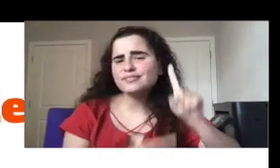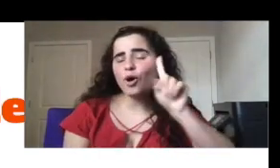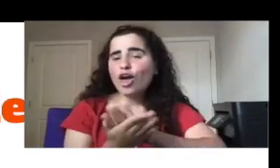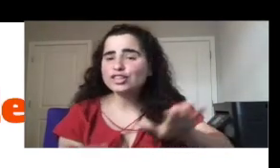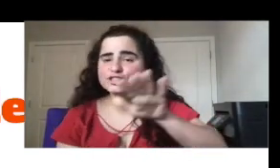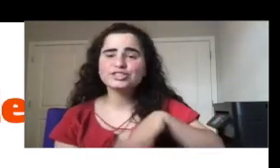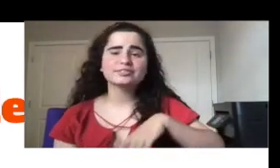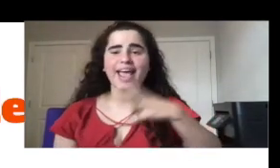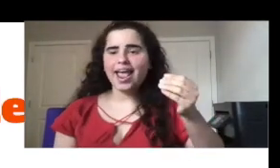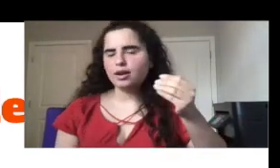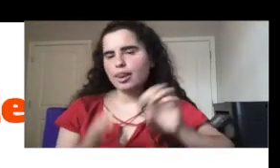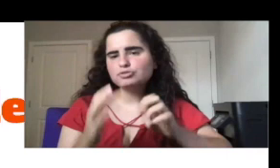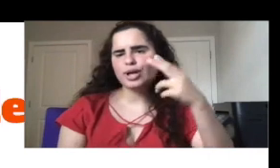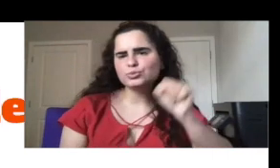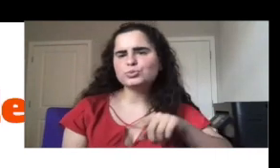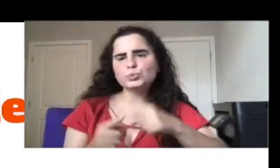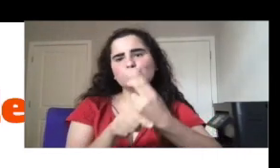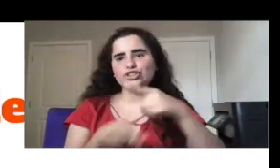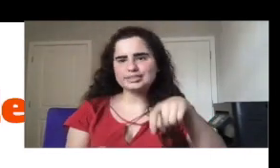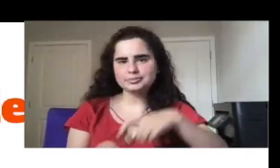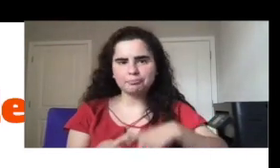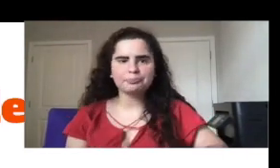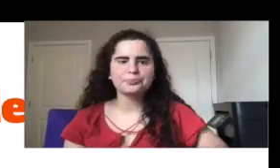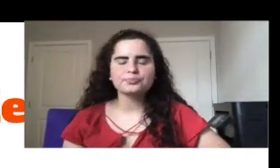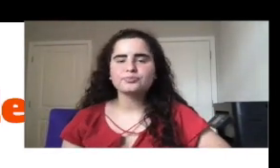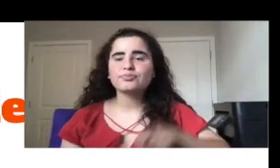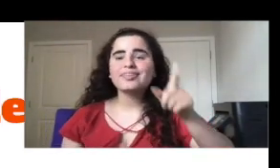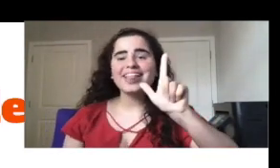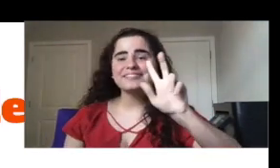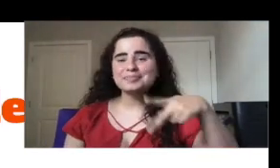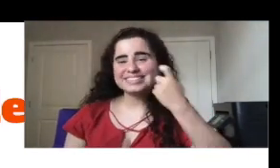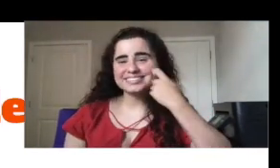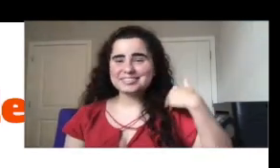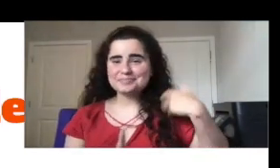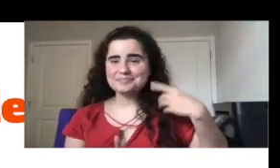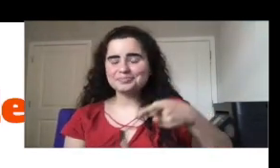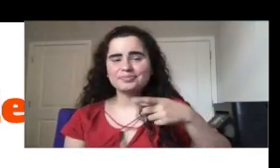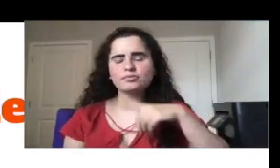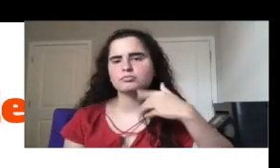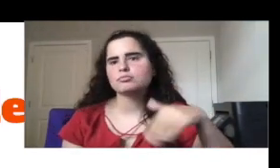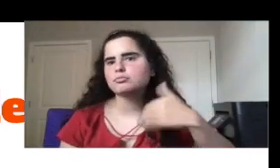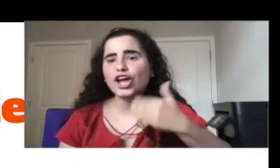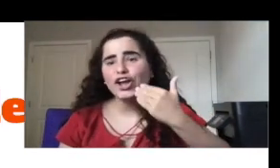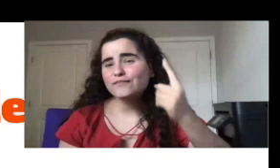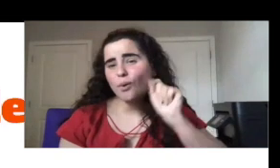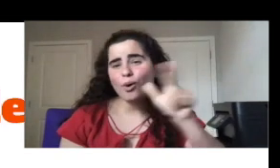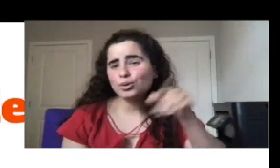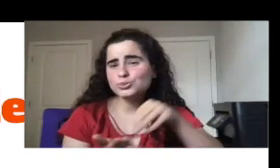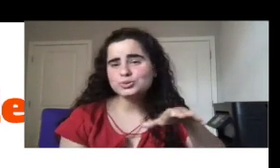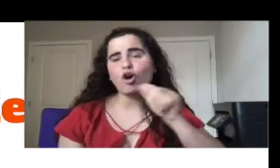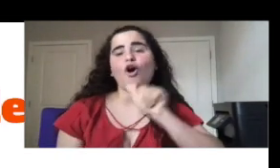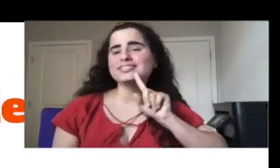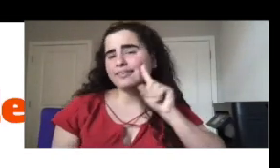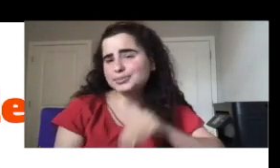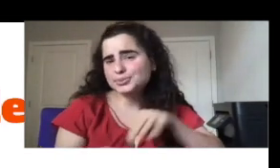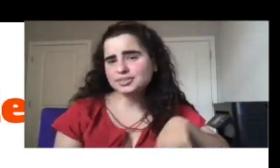Also, a great remote learning page that talks about supporting students in K-12 and college environments. The Learner